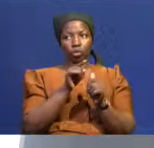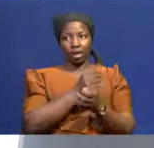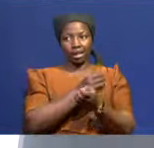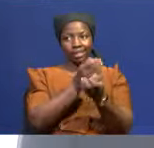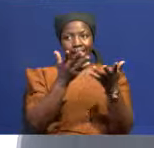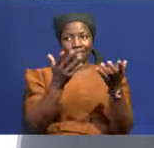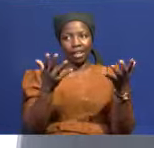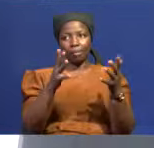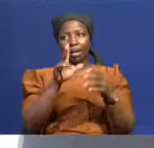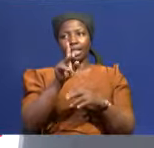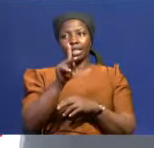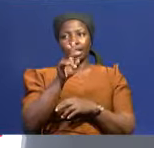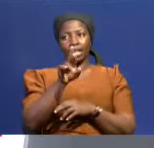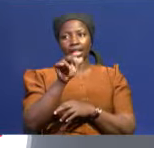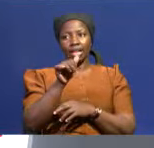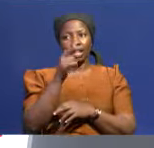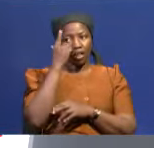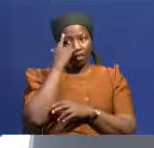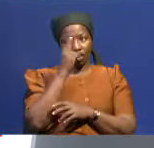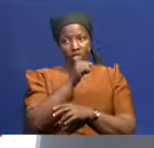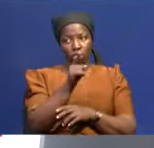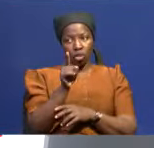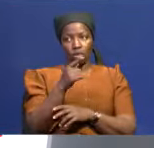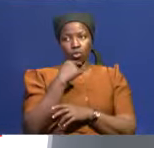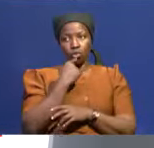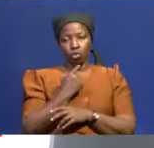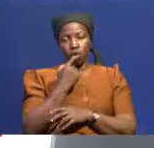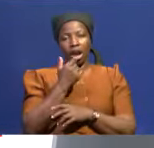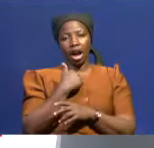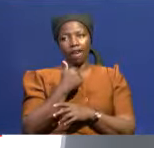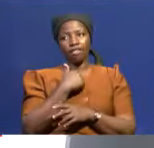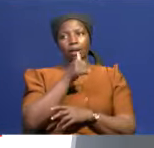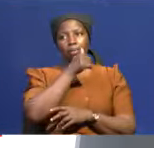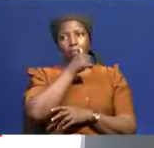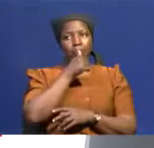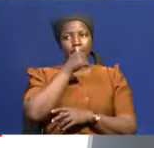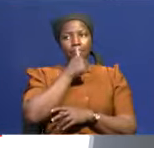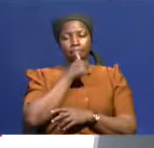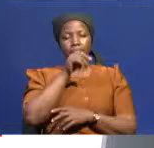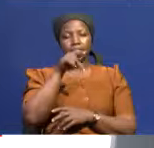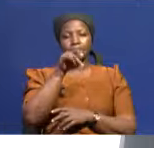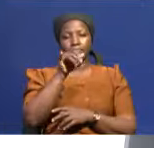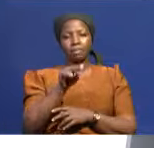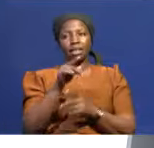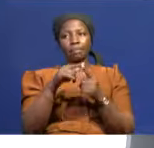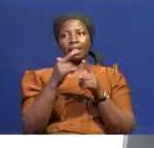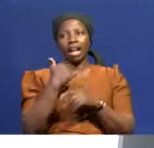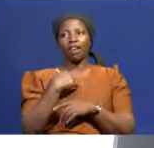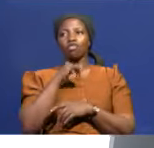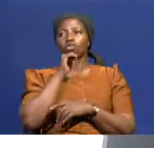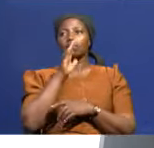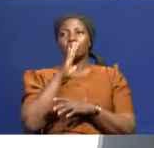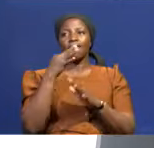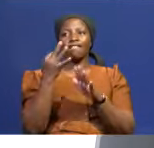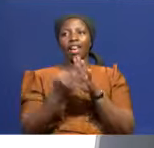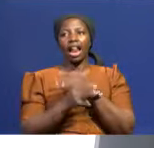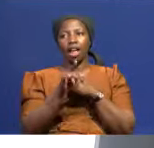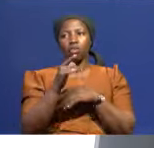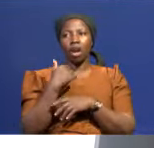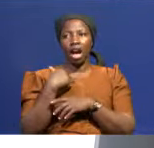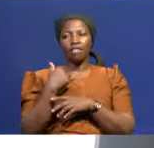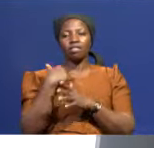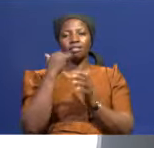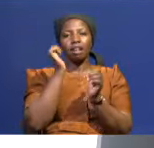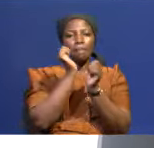Na KRA, kwa wale ambao mmepata PIN, lakini hamjakuwa mkifile, kwa hivyo mmekuwa na penalties, mmekuwa